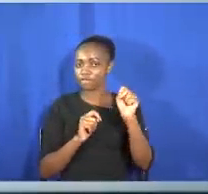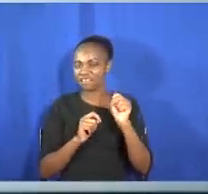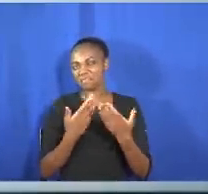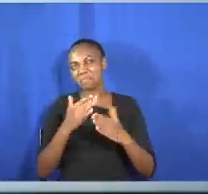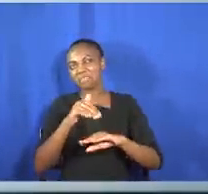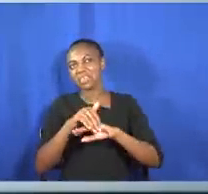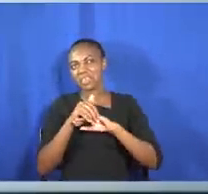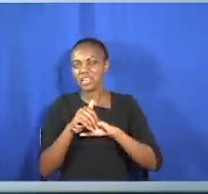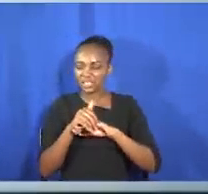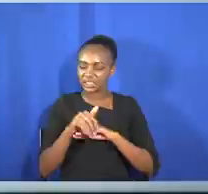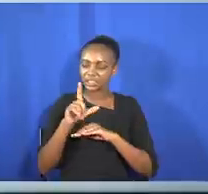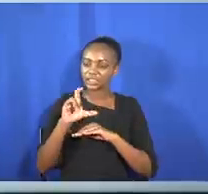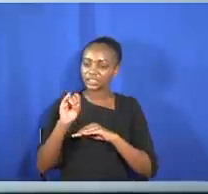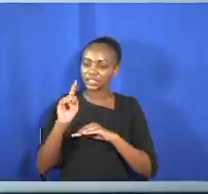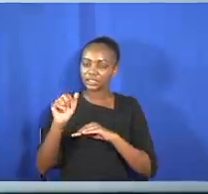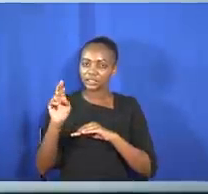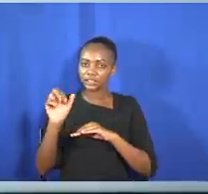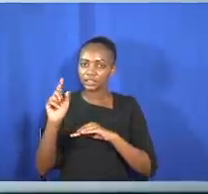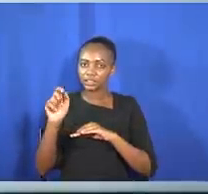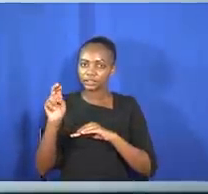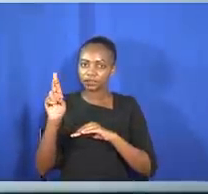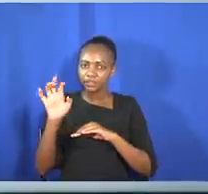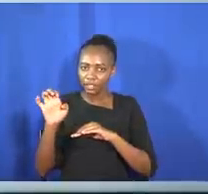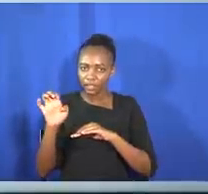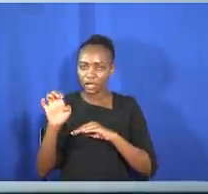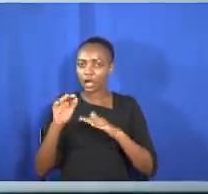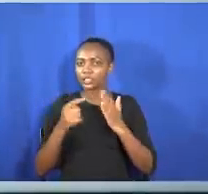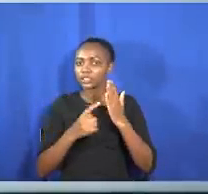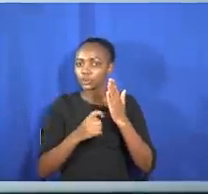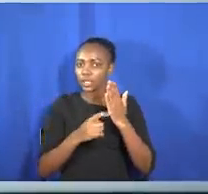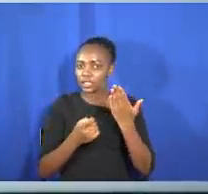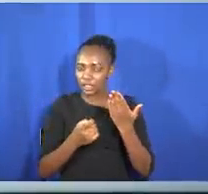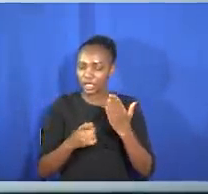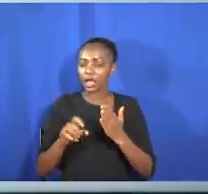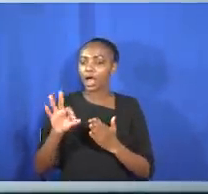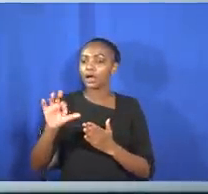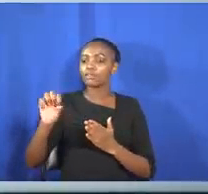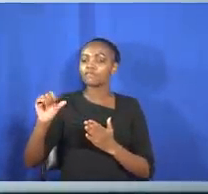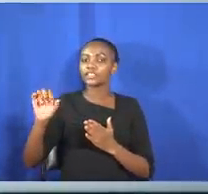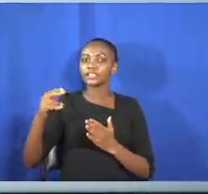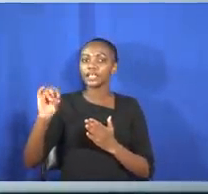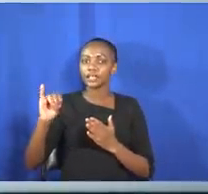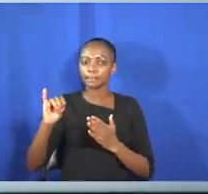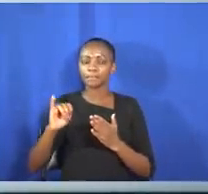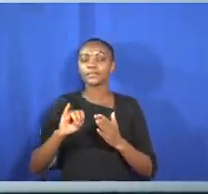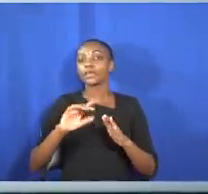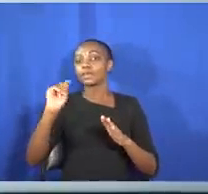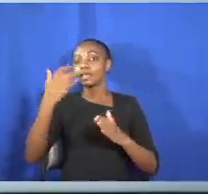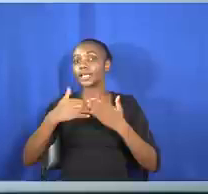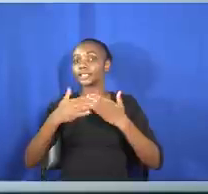to a maximum of 5. Either English language, literature in English, lugha ya Kiswahili, fasihi ya